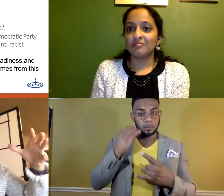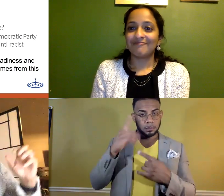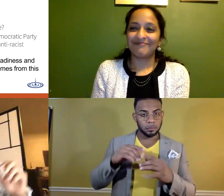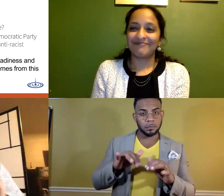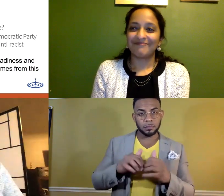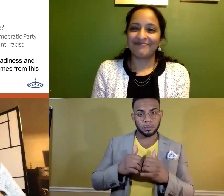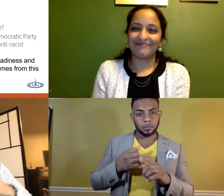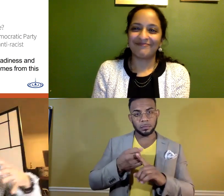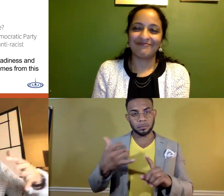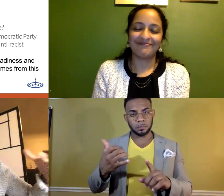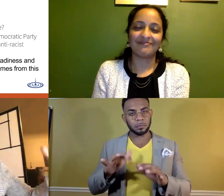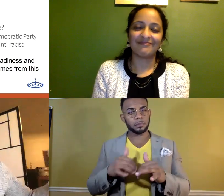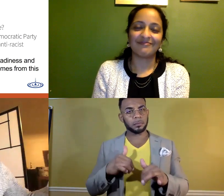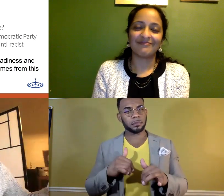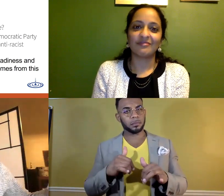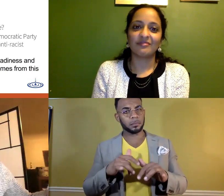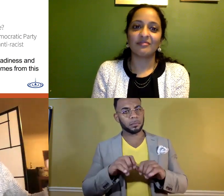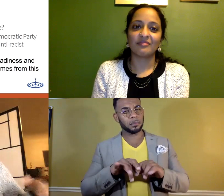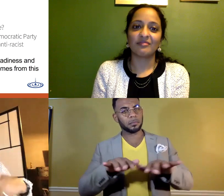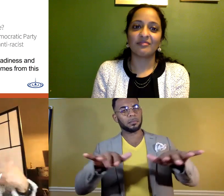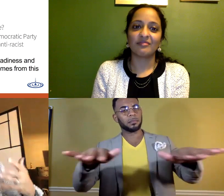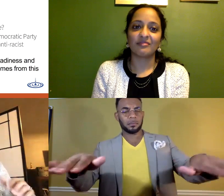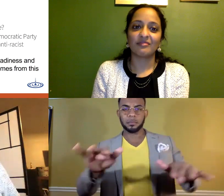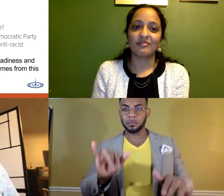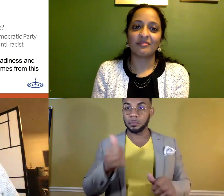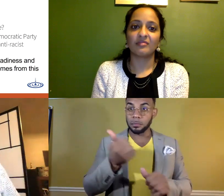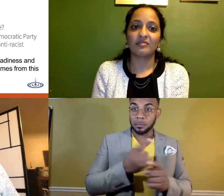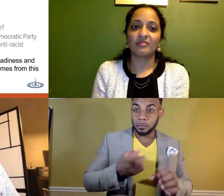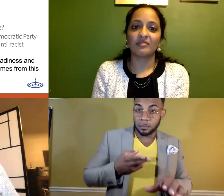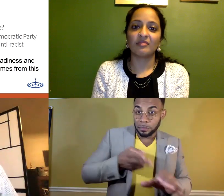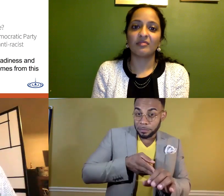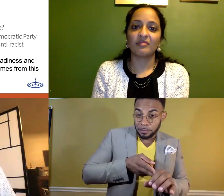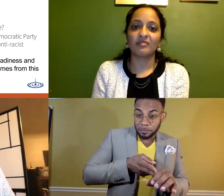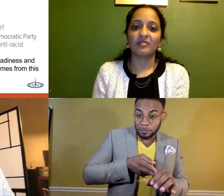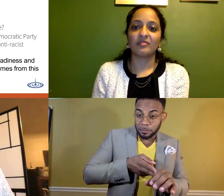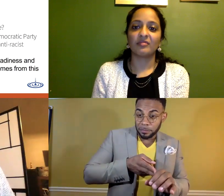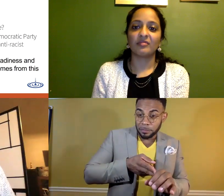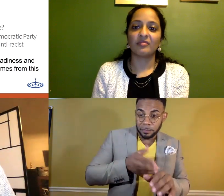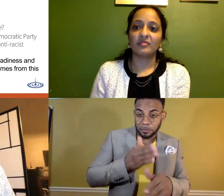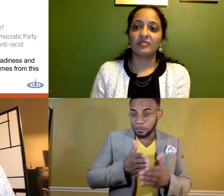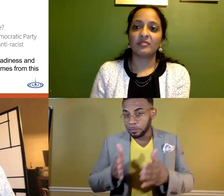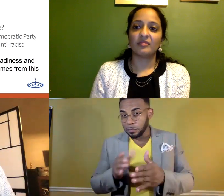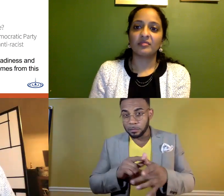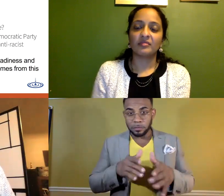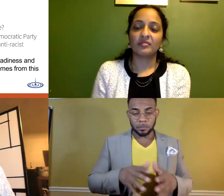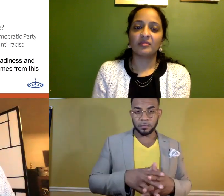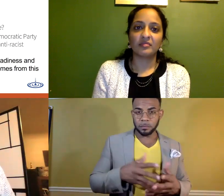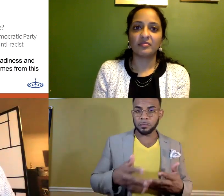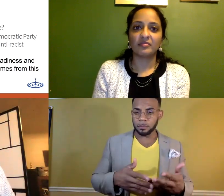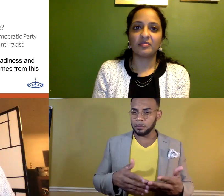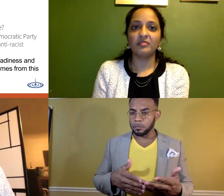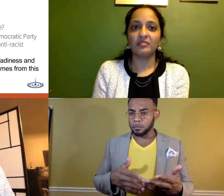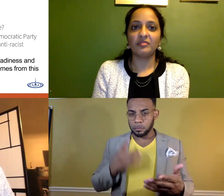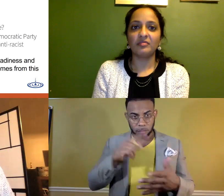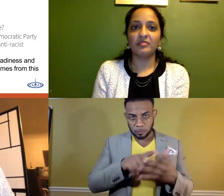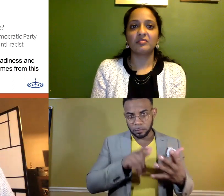do we expand it? How do we ripple this out so that everybody can participate in some form or fashion? For